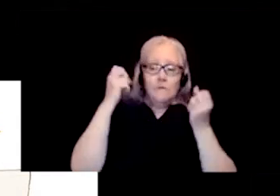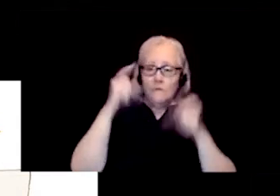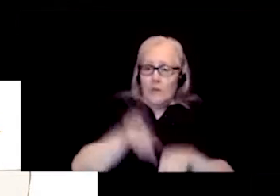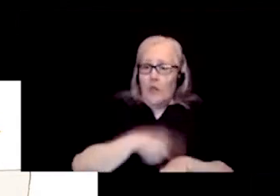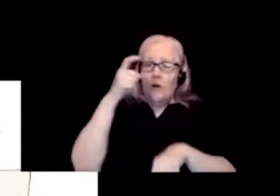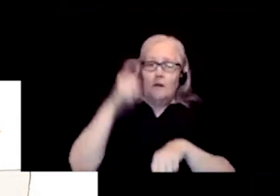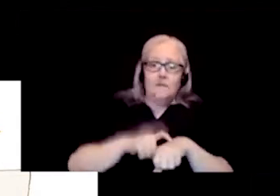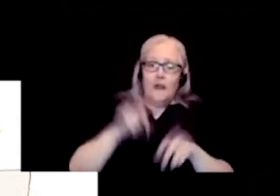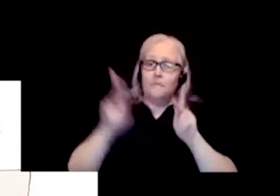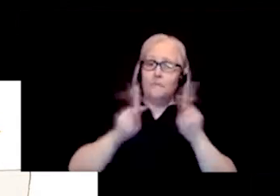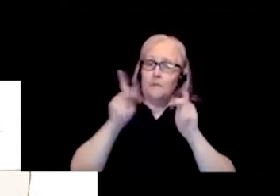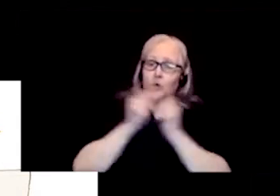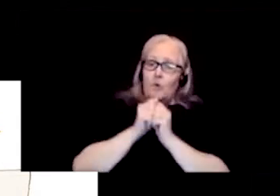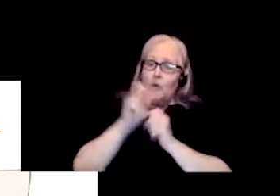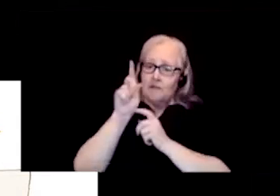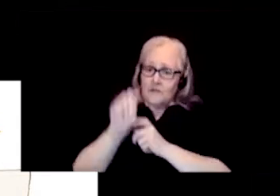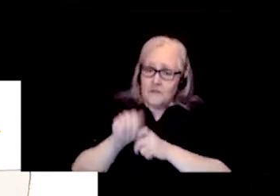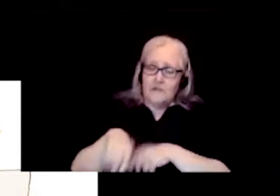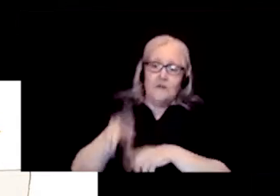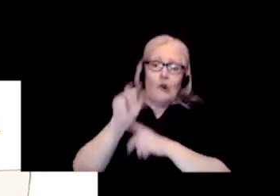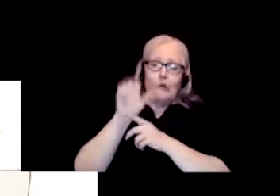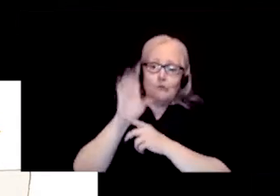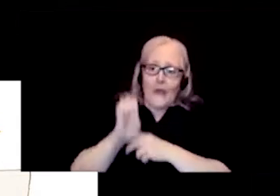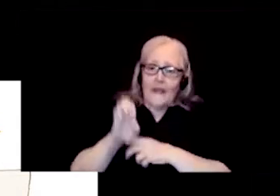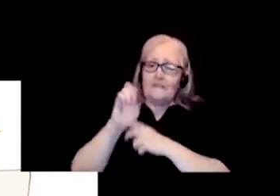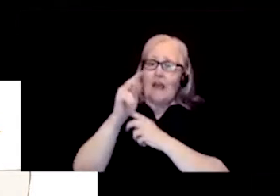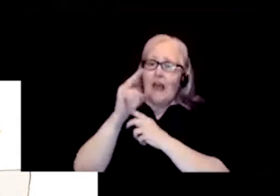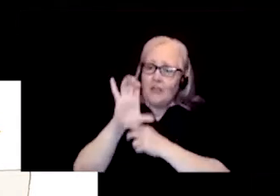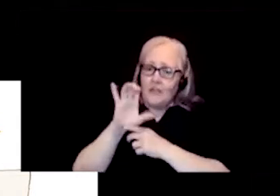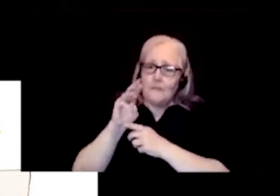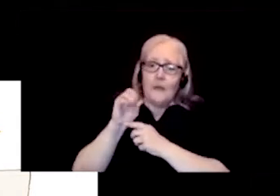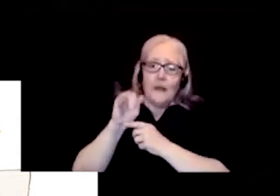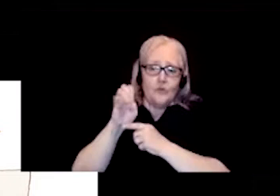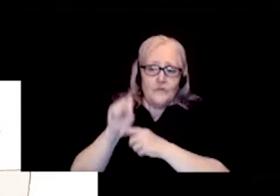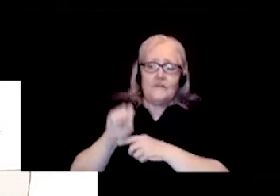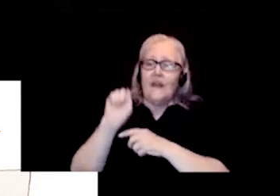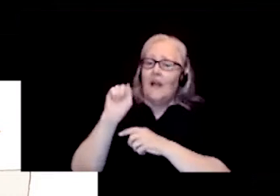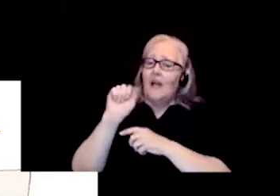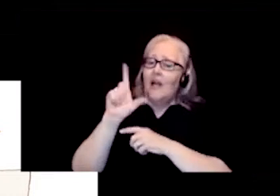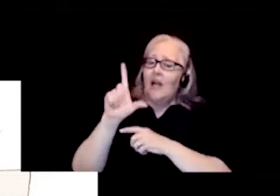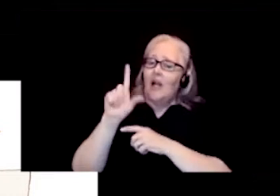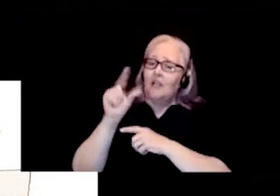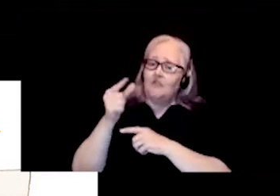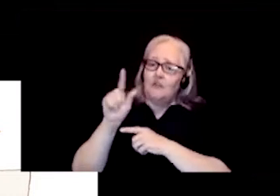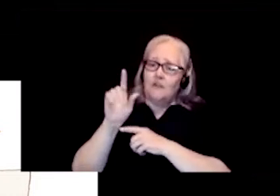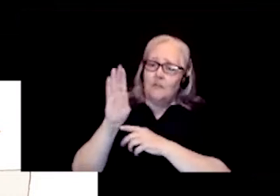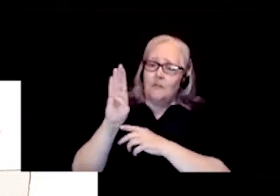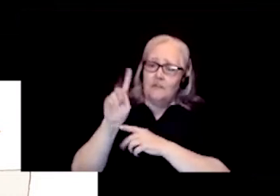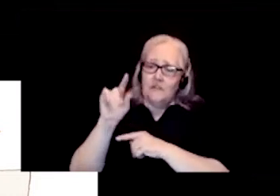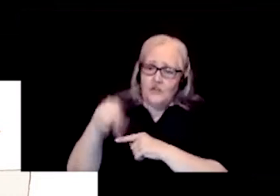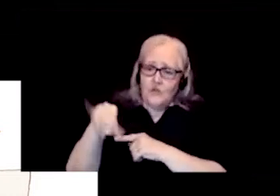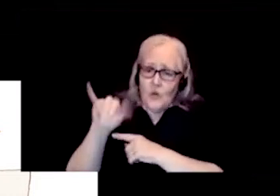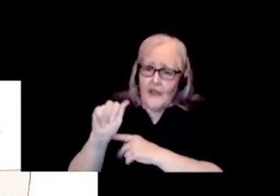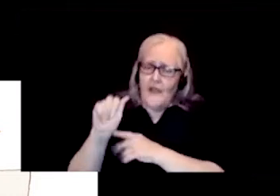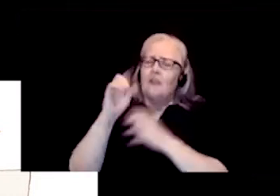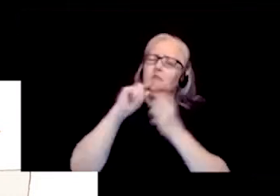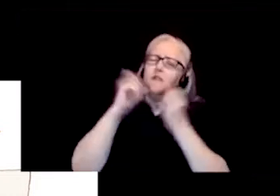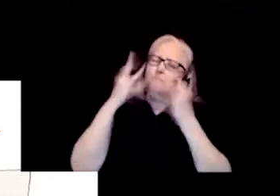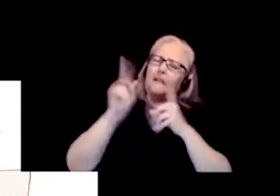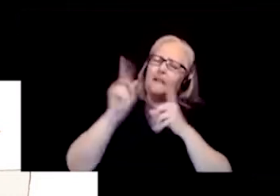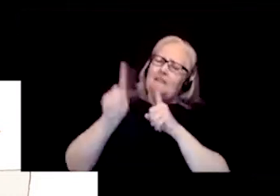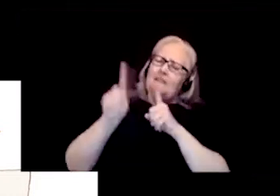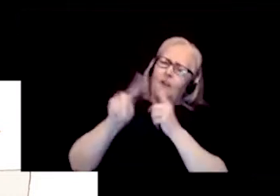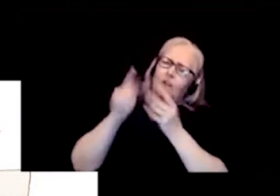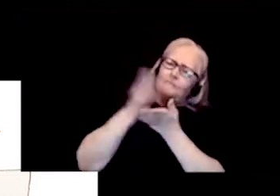disabilities, racial and ethnic minorities, LGBTQ+ individuals, and other vulnerable and marginalized groups have found themselves